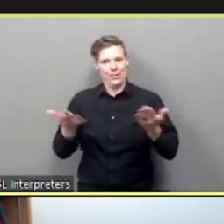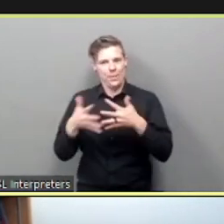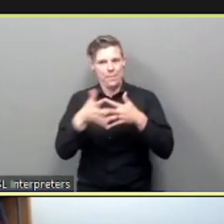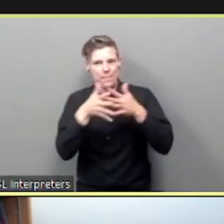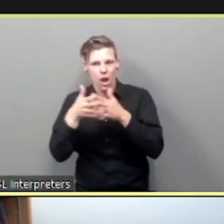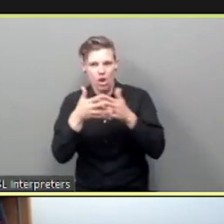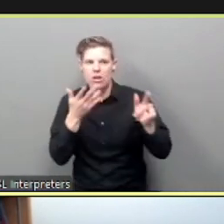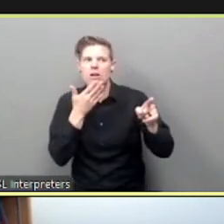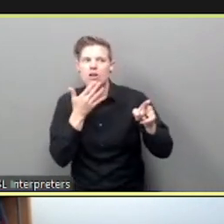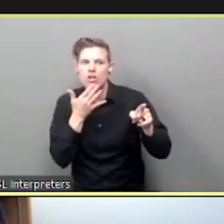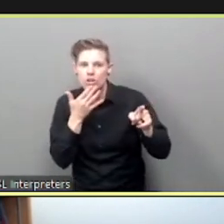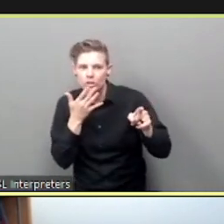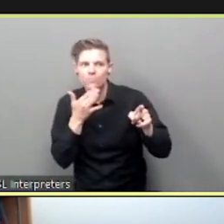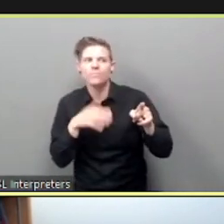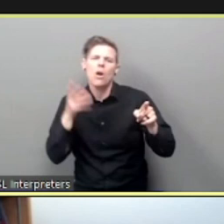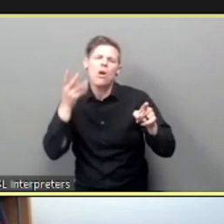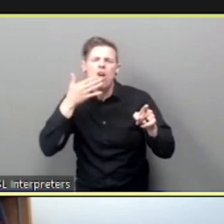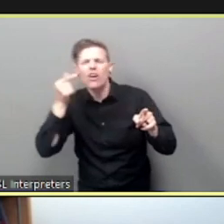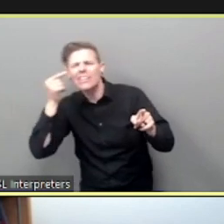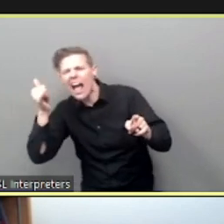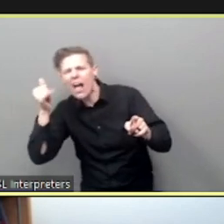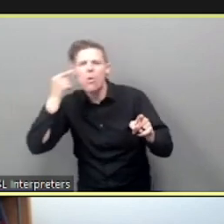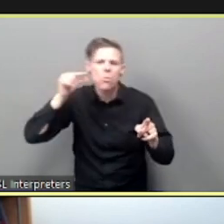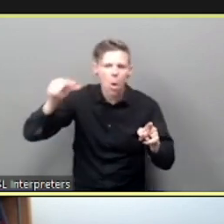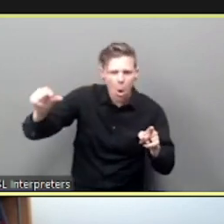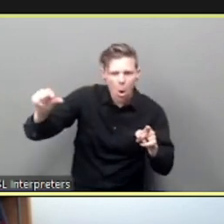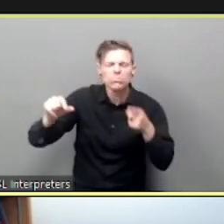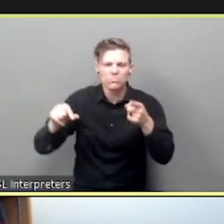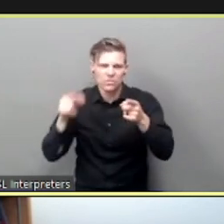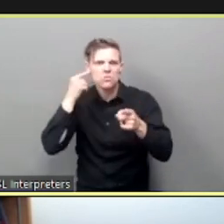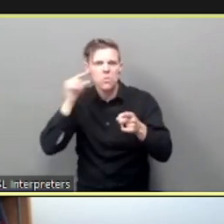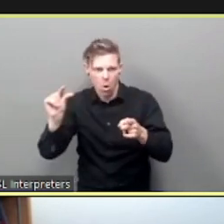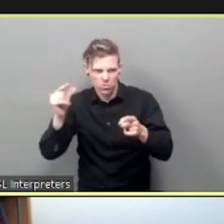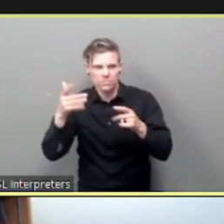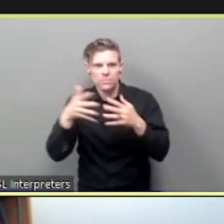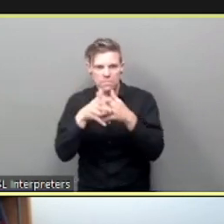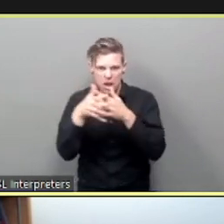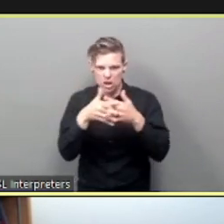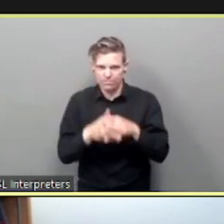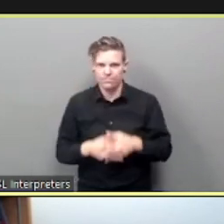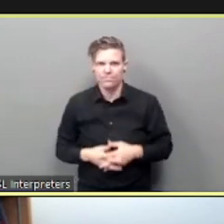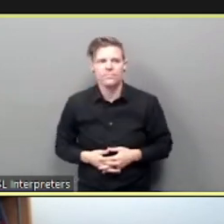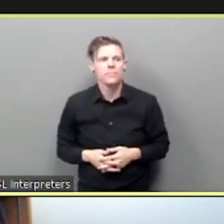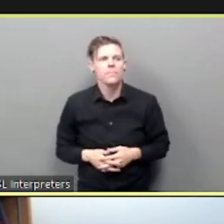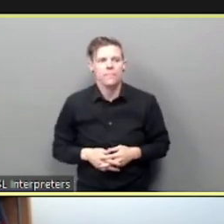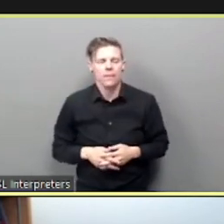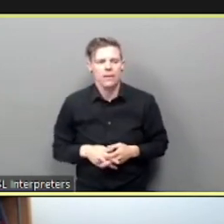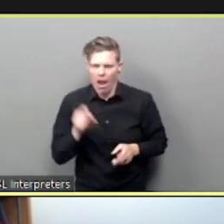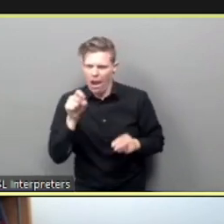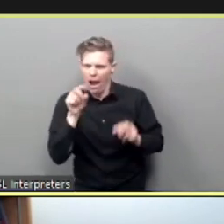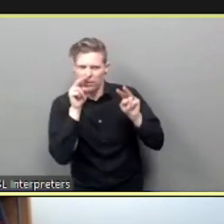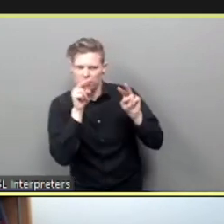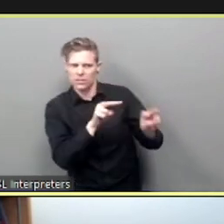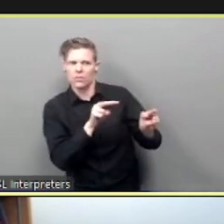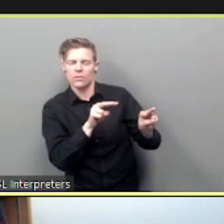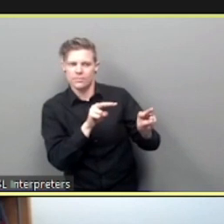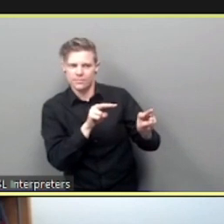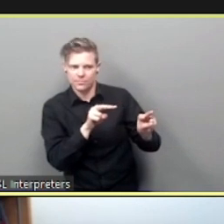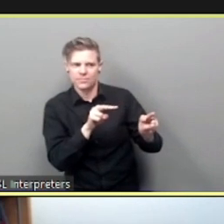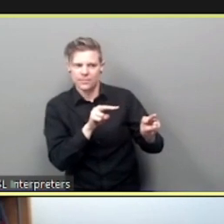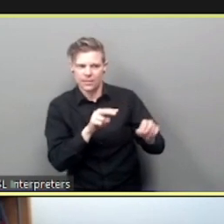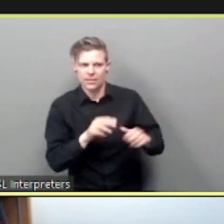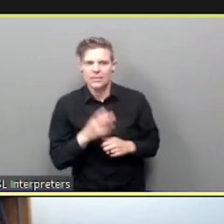gold color at top, on the top here on the right. And as you can see, what's nice is that we are seeing in